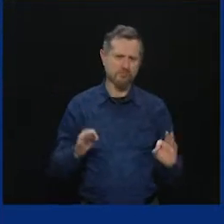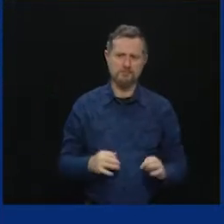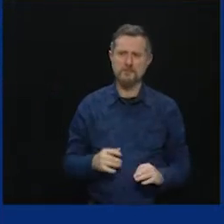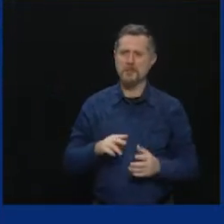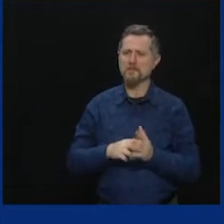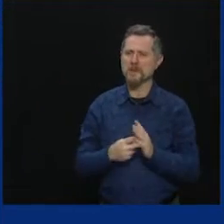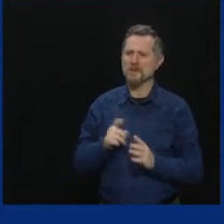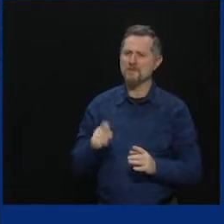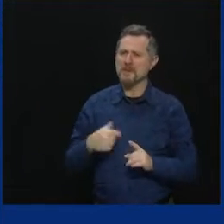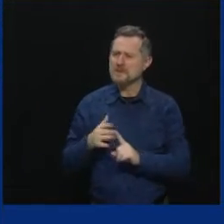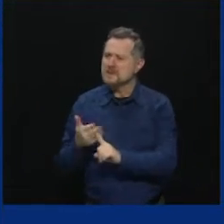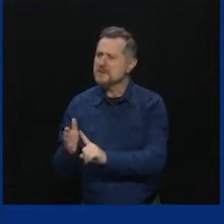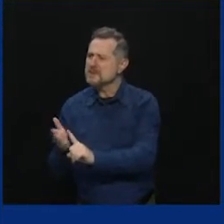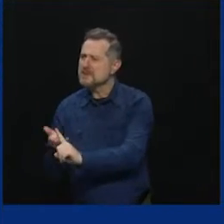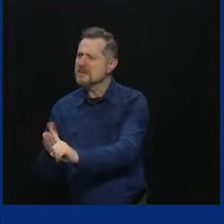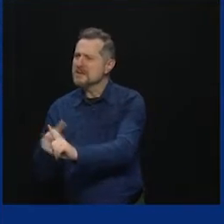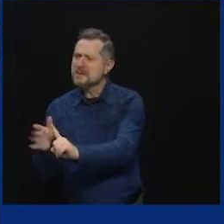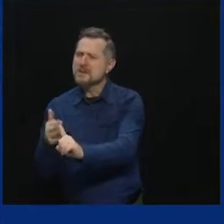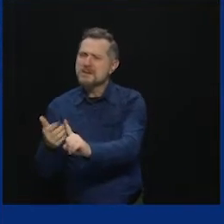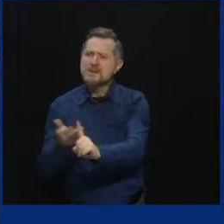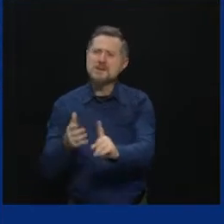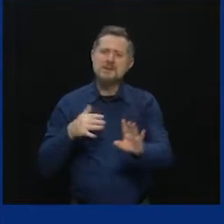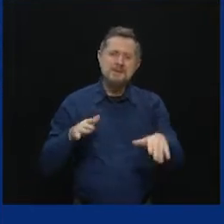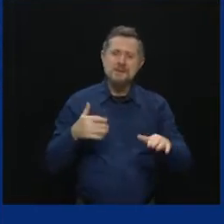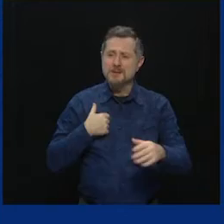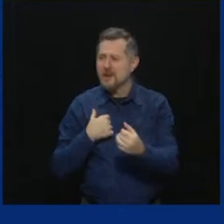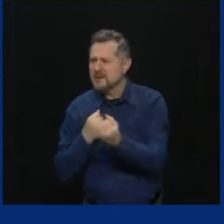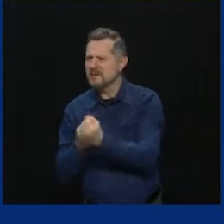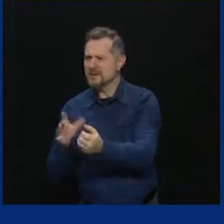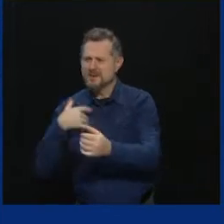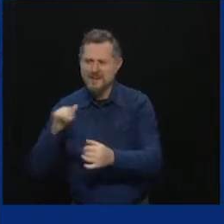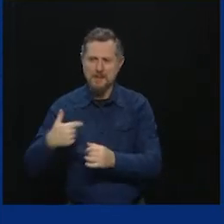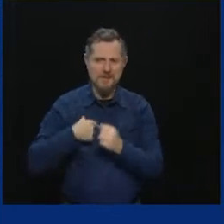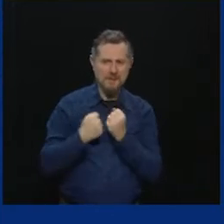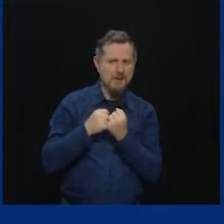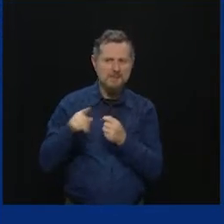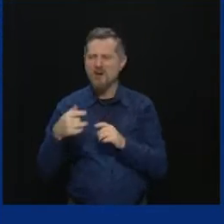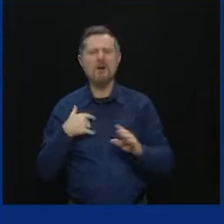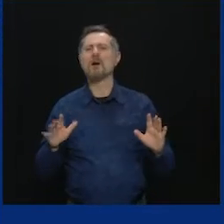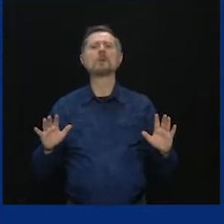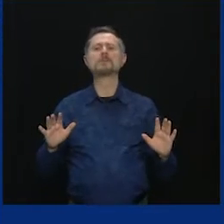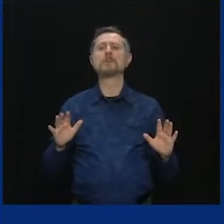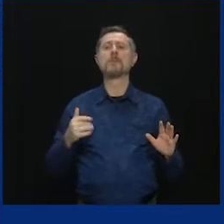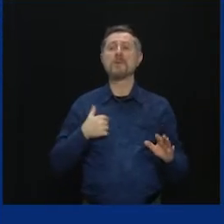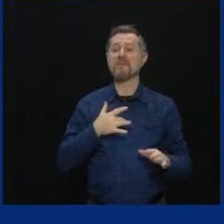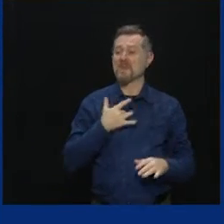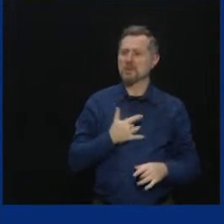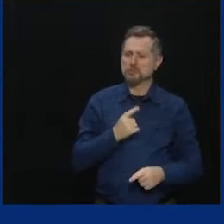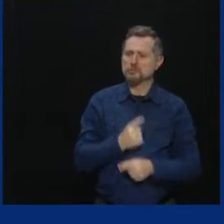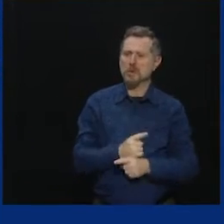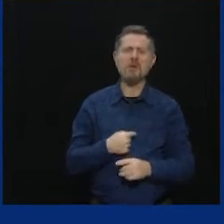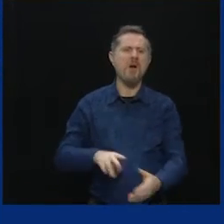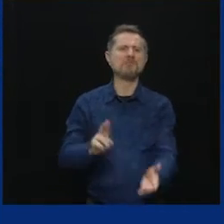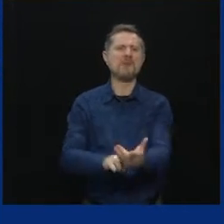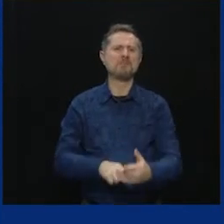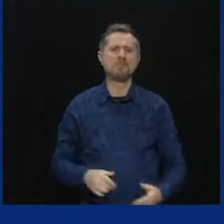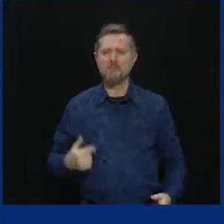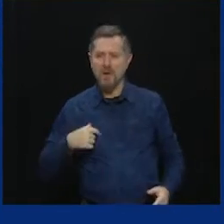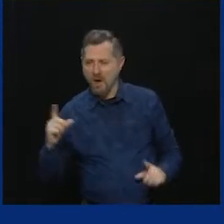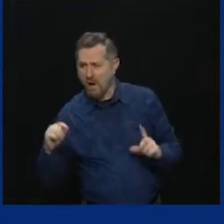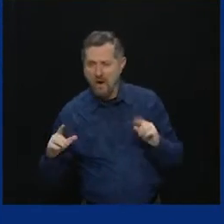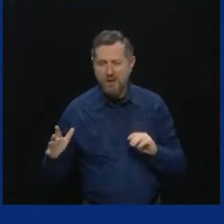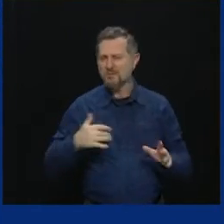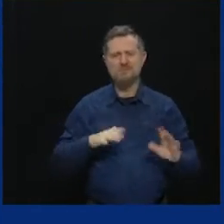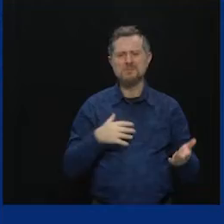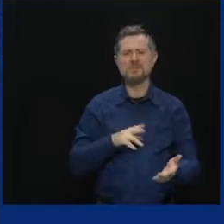everybody's legislation and extract a pound of flesh to get it done. I'll just do what's right. And signing that bill was the right thing to do, as well